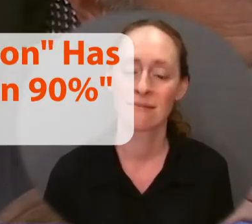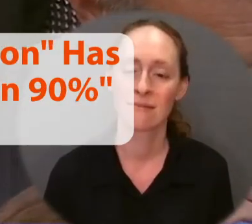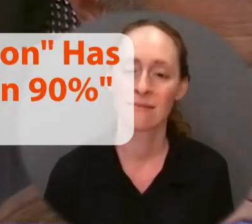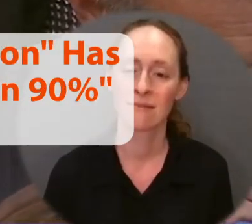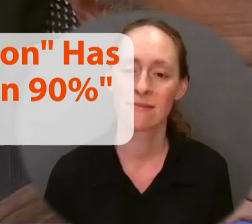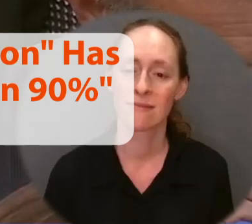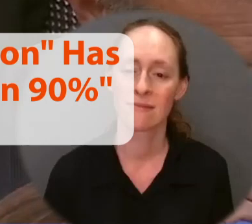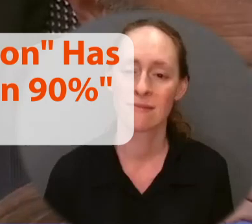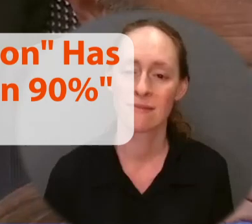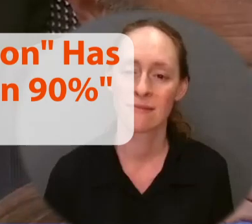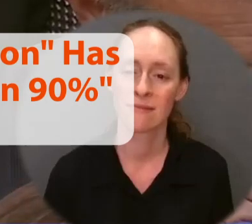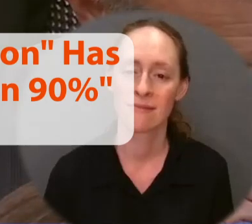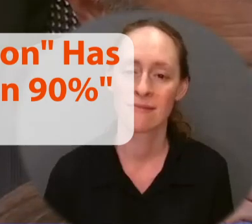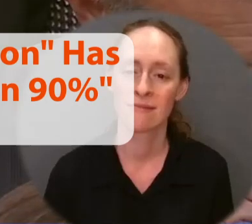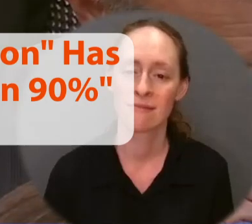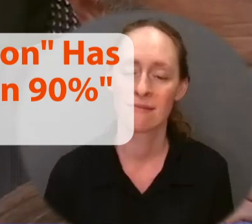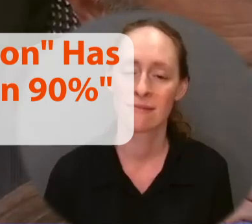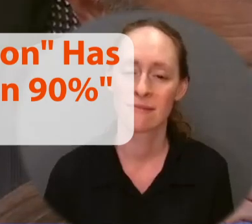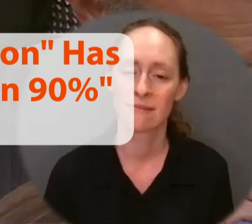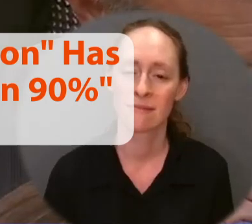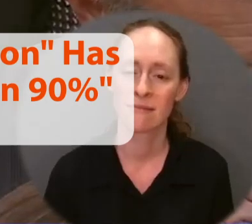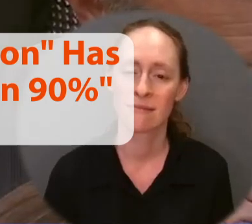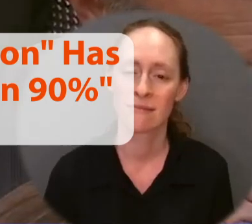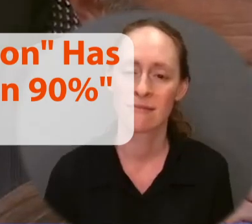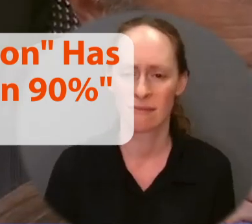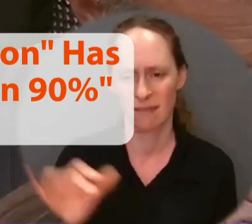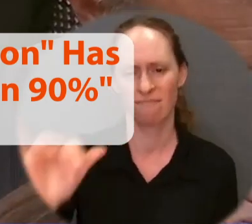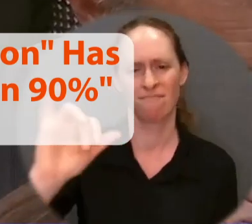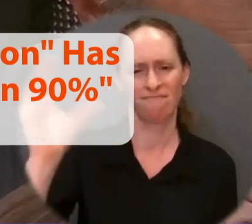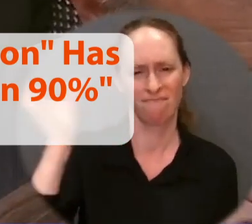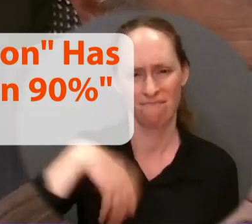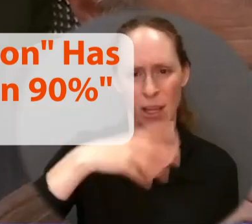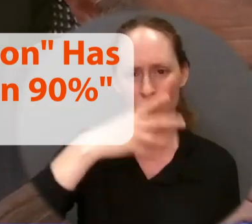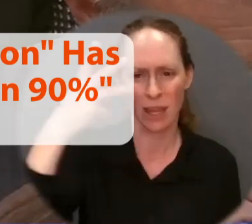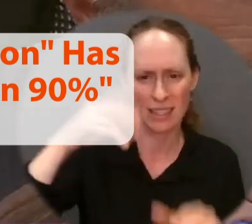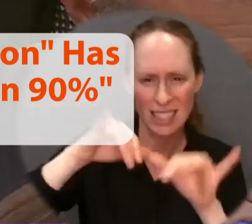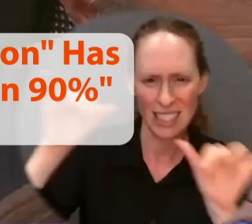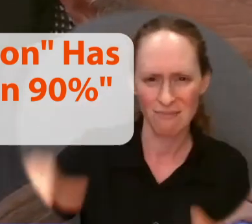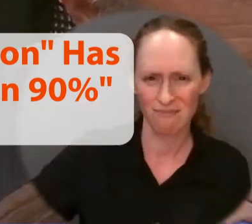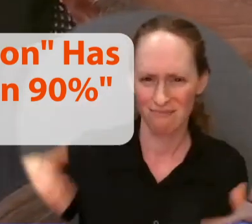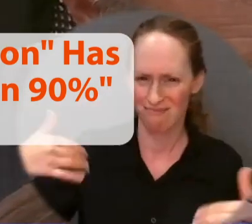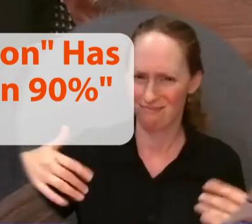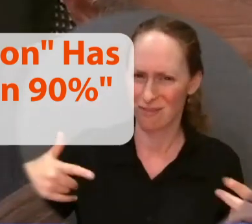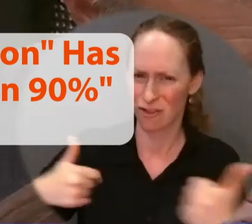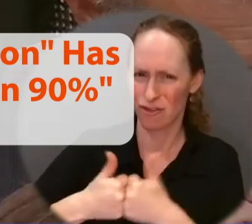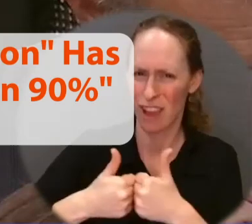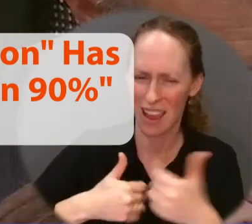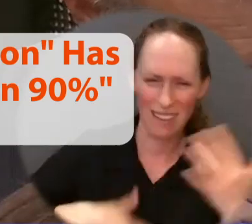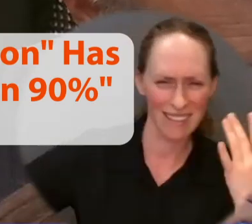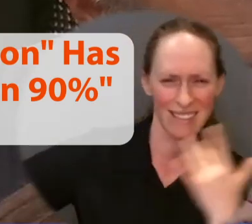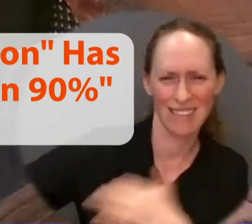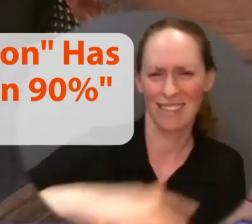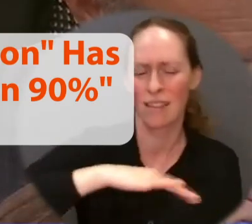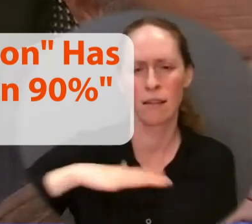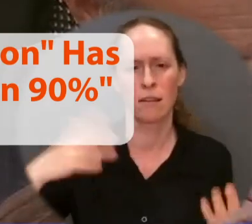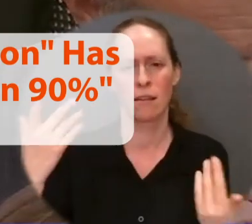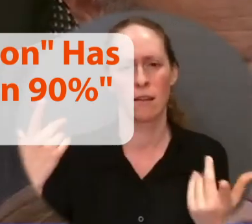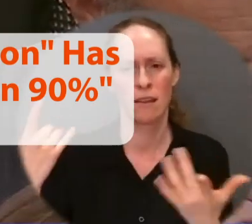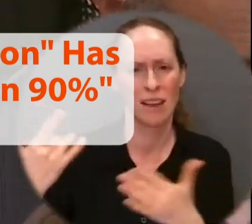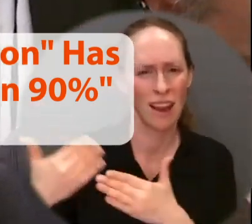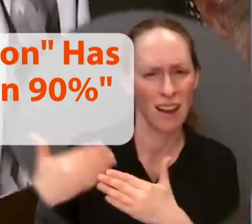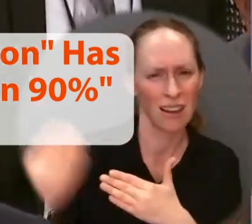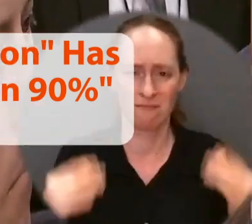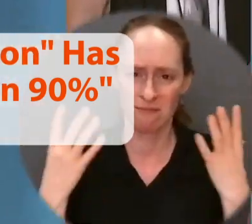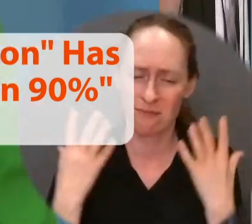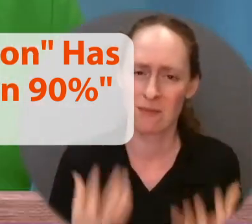lot of people come here, and is this one of the issues which he considers as job not done, job not finished? And how does